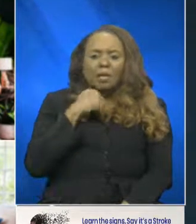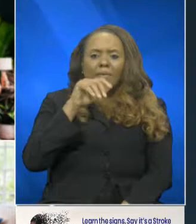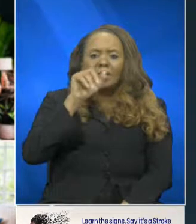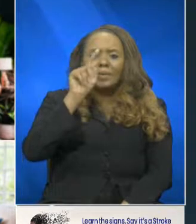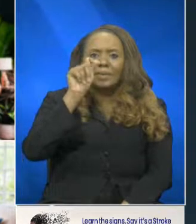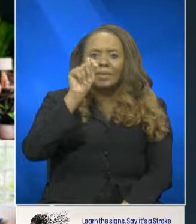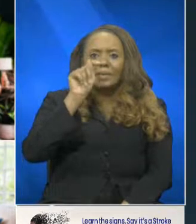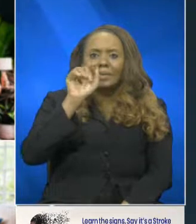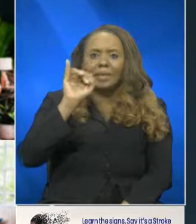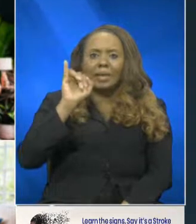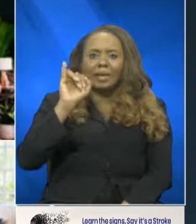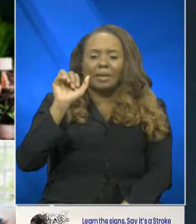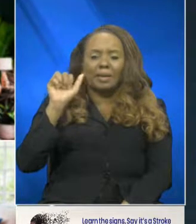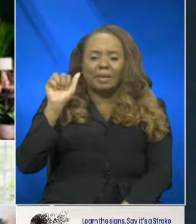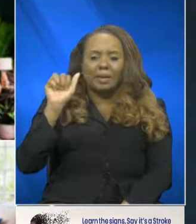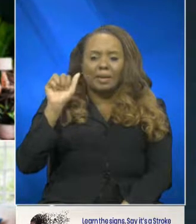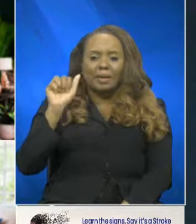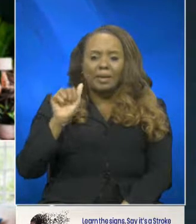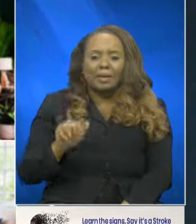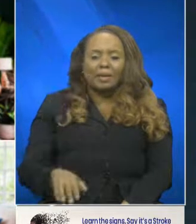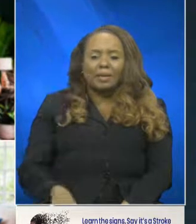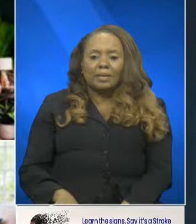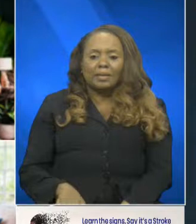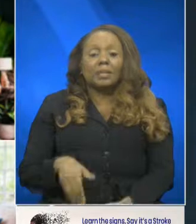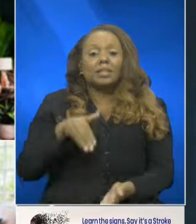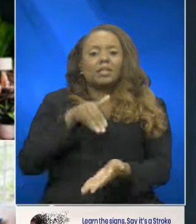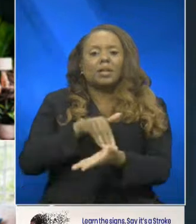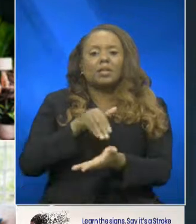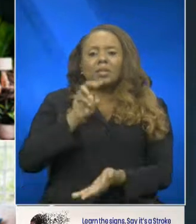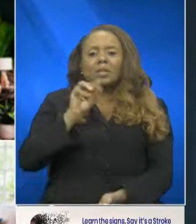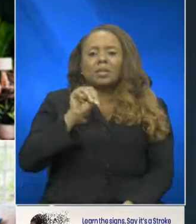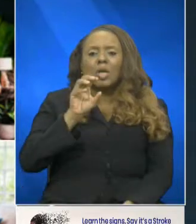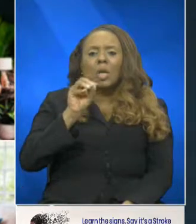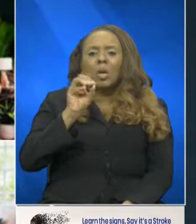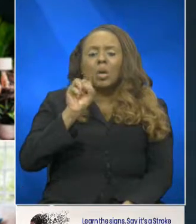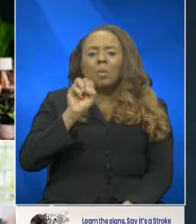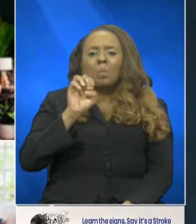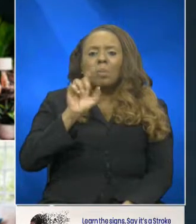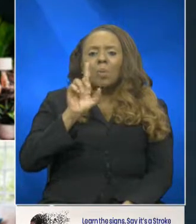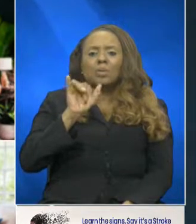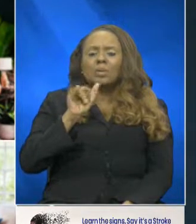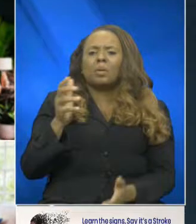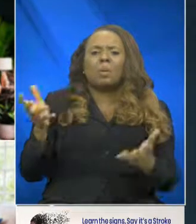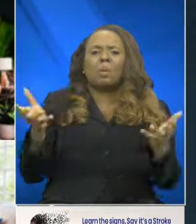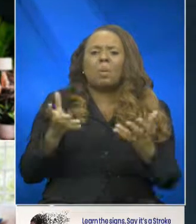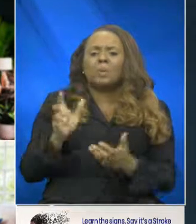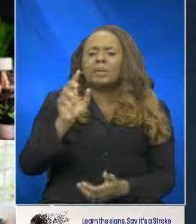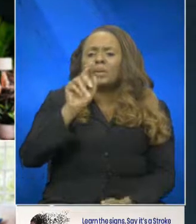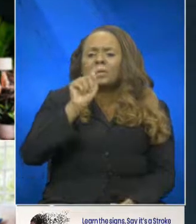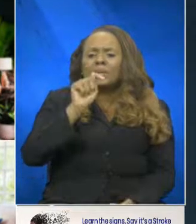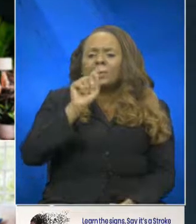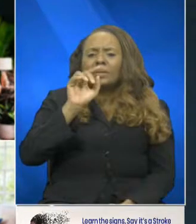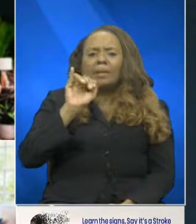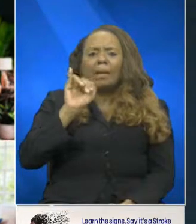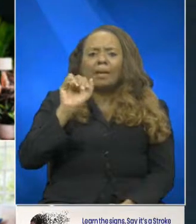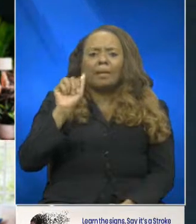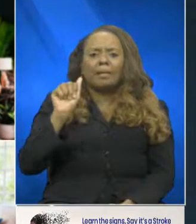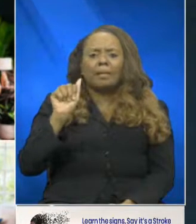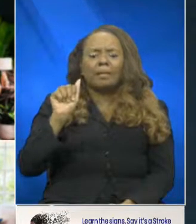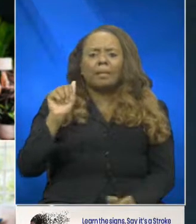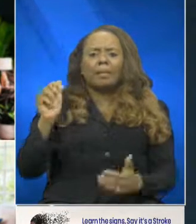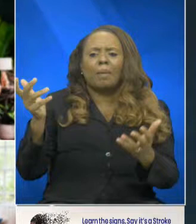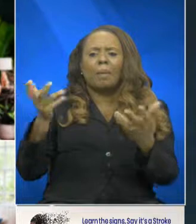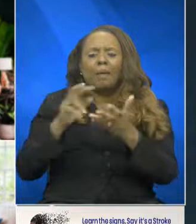Yes. Okay, Dr. Mosley, what is a TIA first of all before we hear our